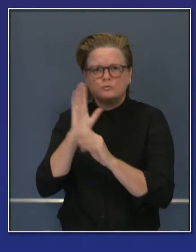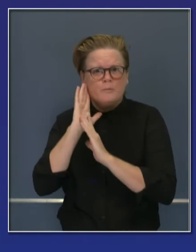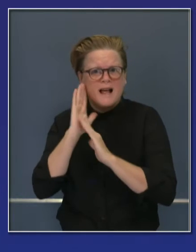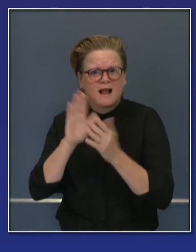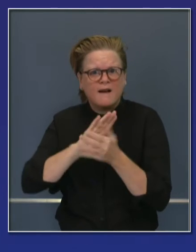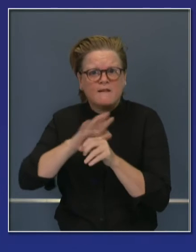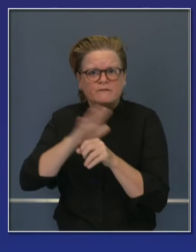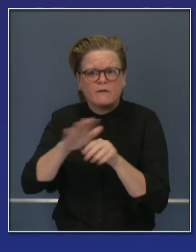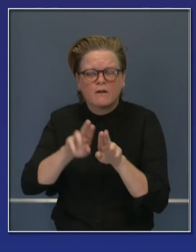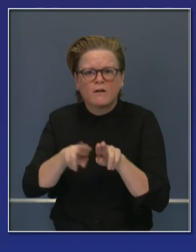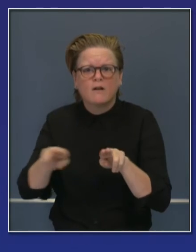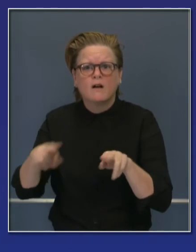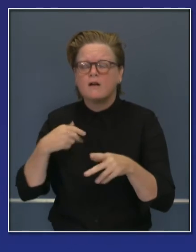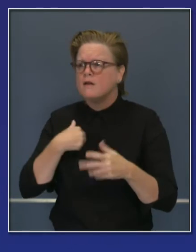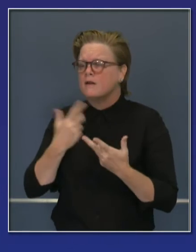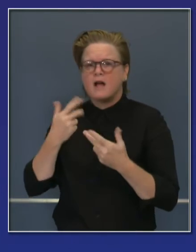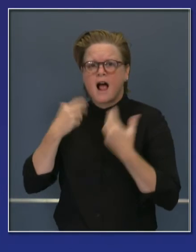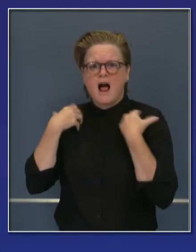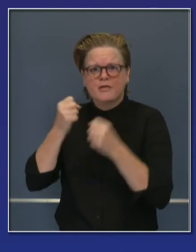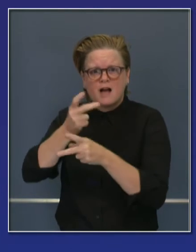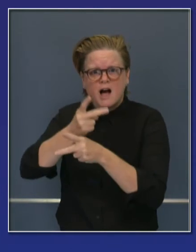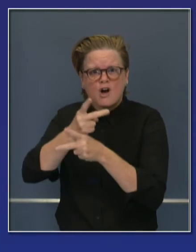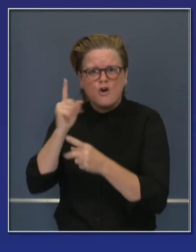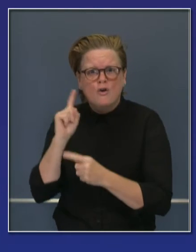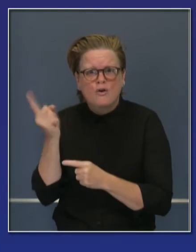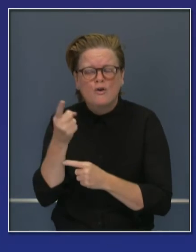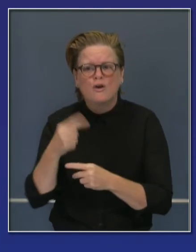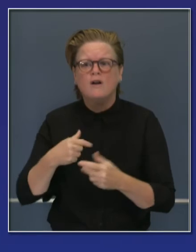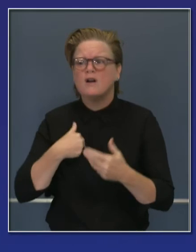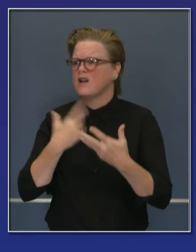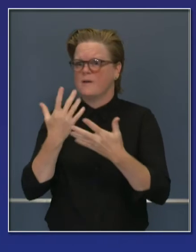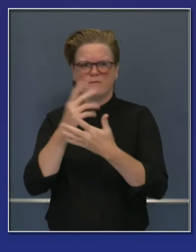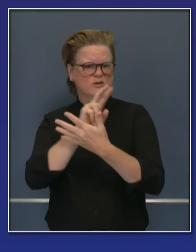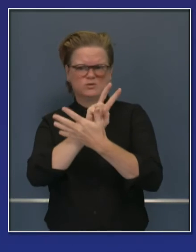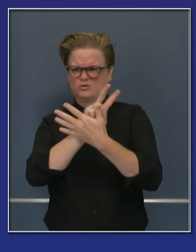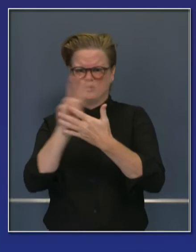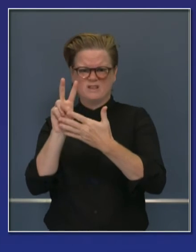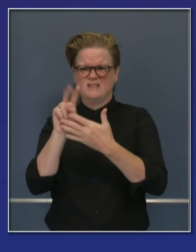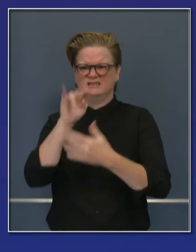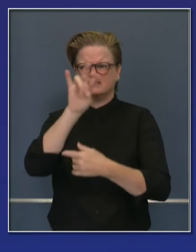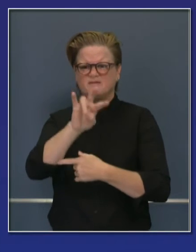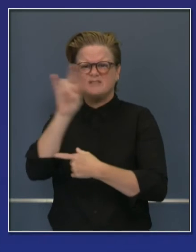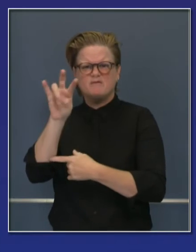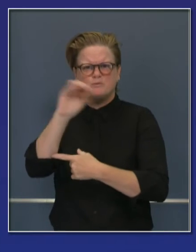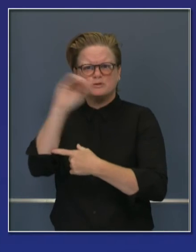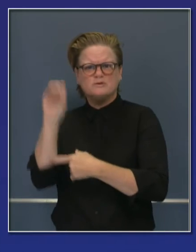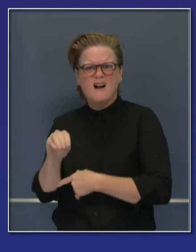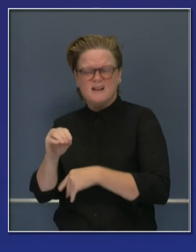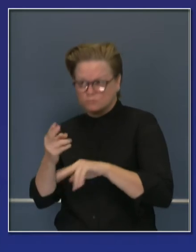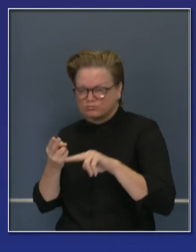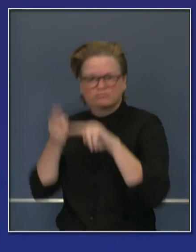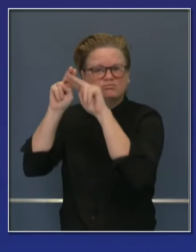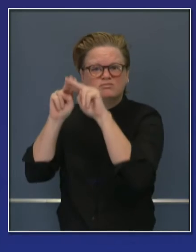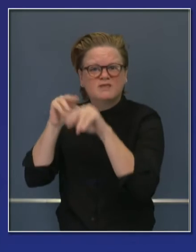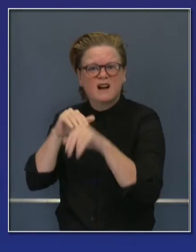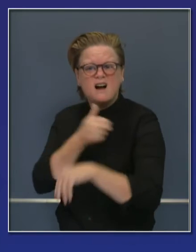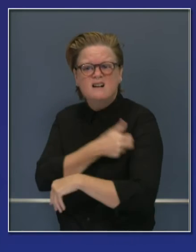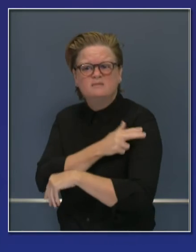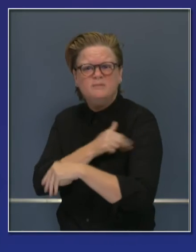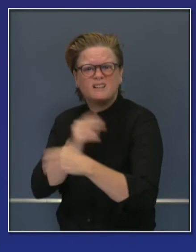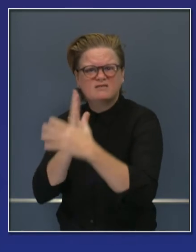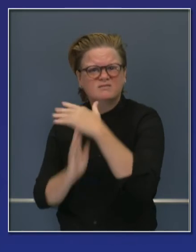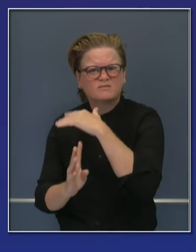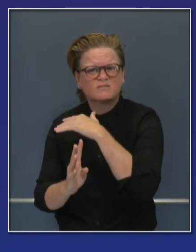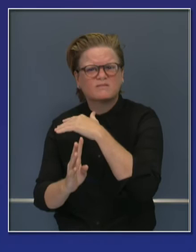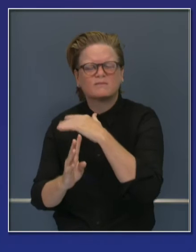this slide, over the 14-day period, a 77% increase in hospitalizations. But take a